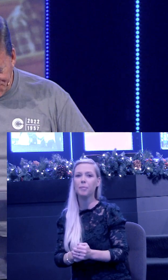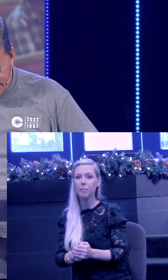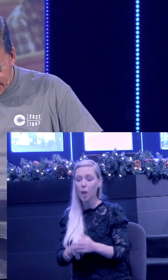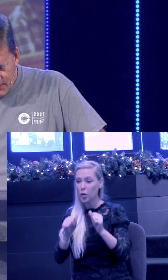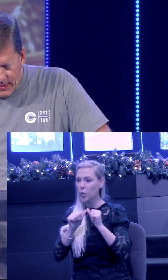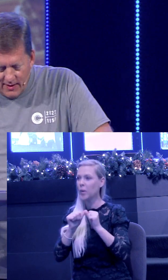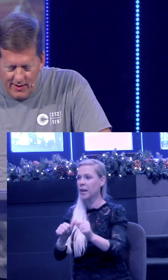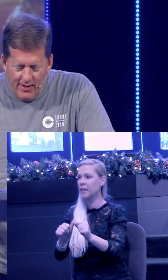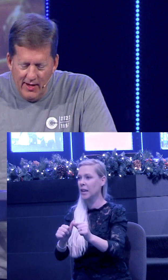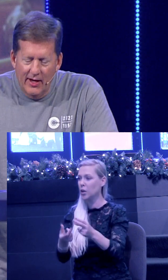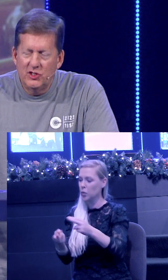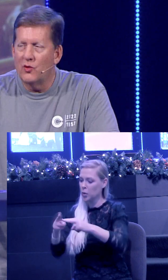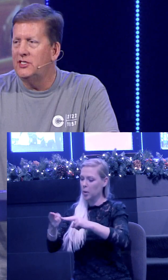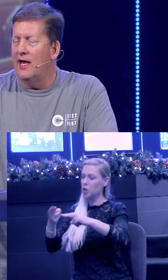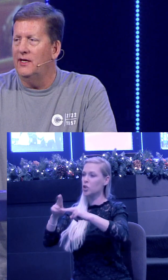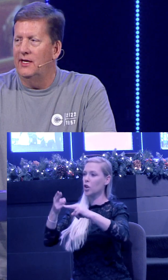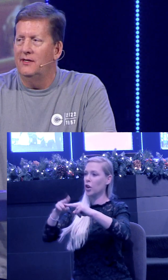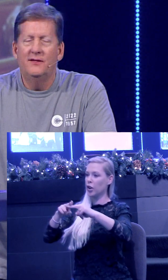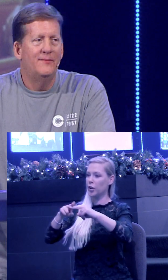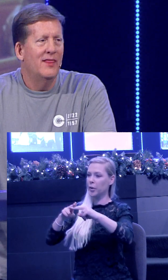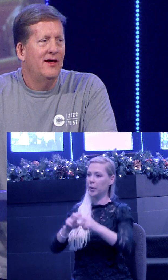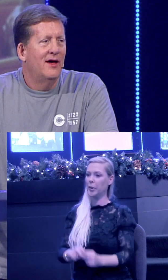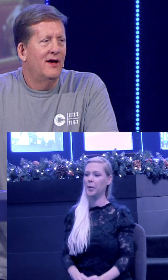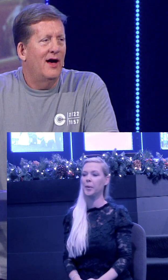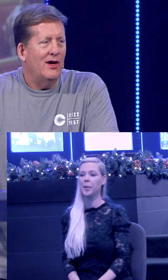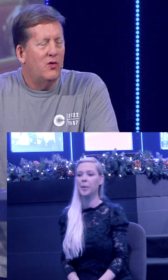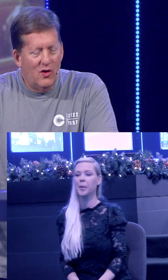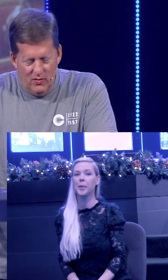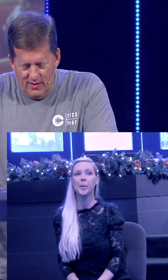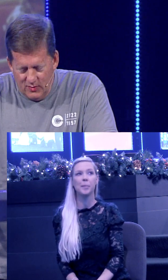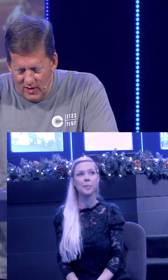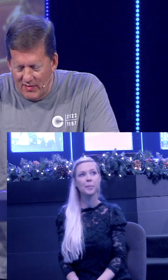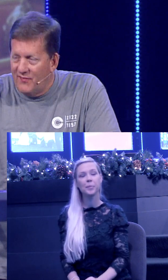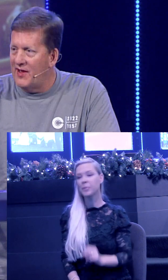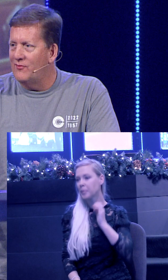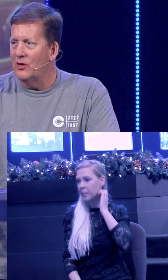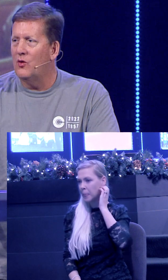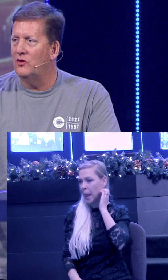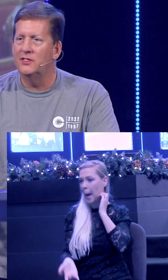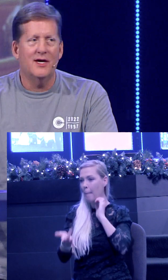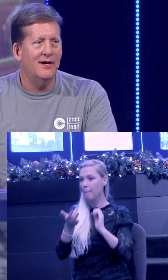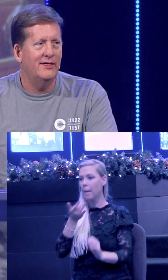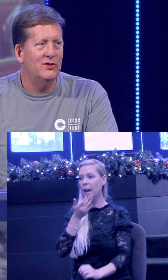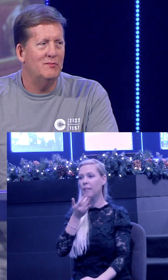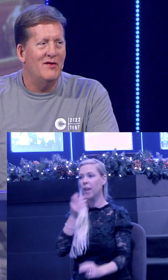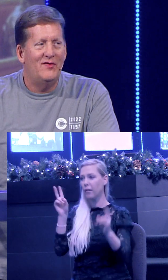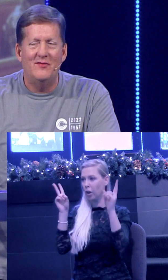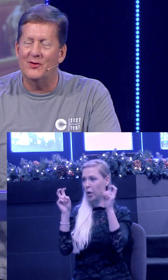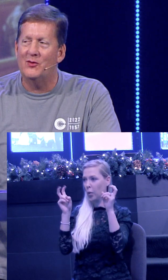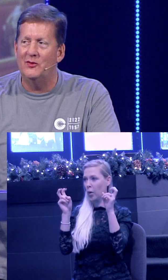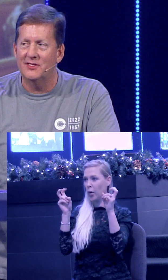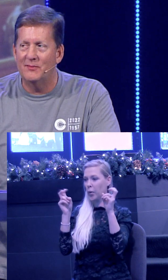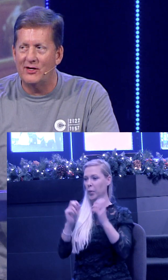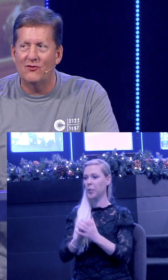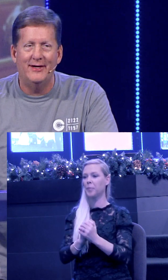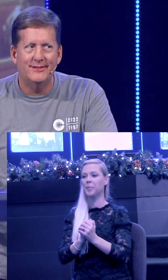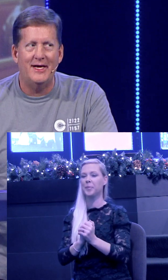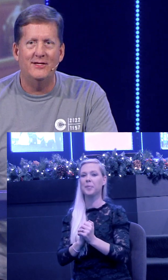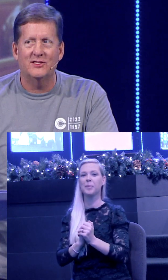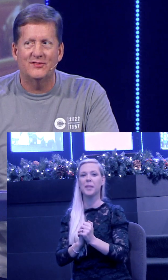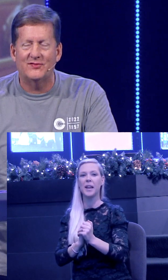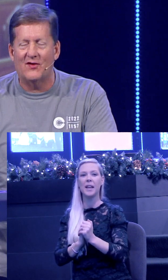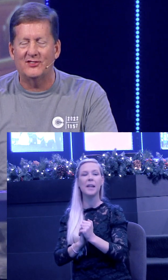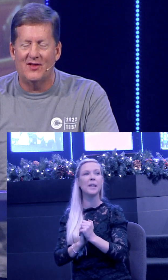grow. George Eliot, I quote, one of my favorite quotes, it's kind of like doing my favorite quotes, some of my